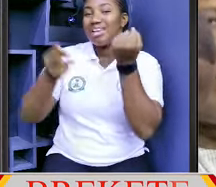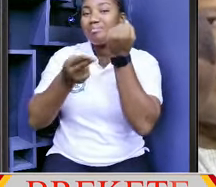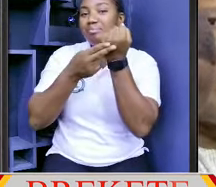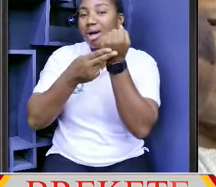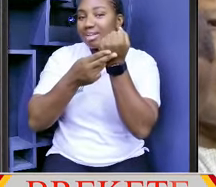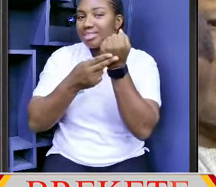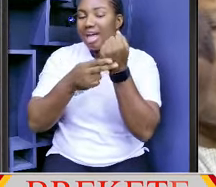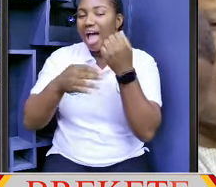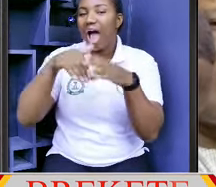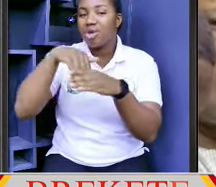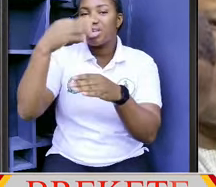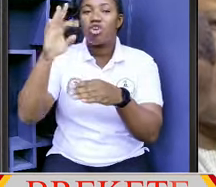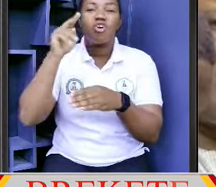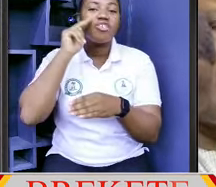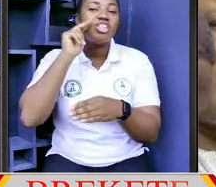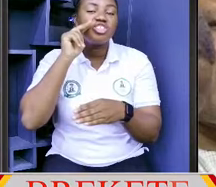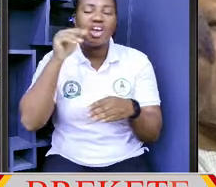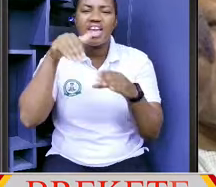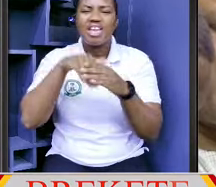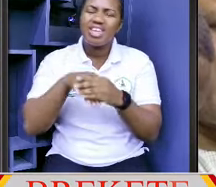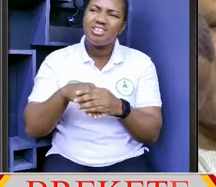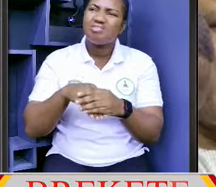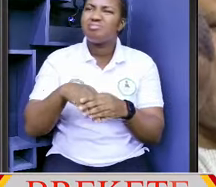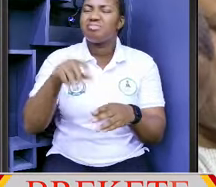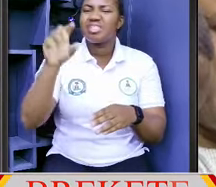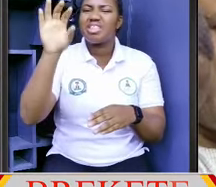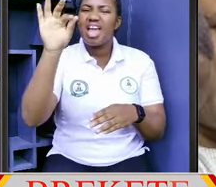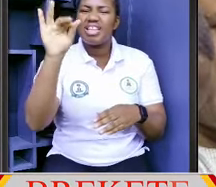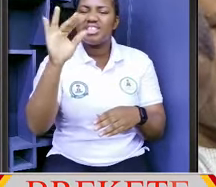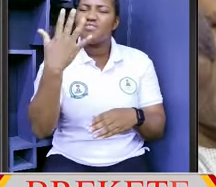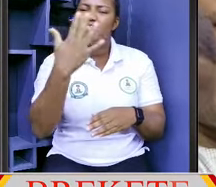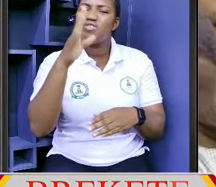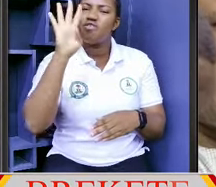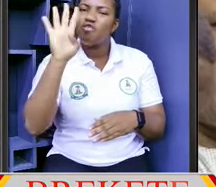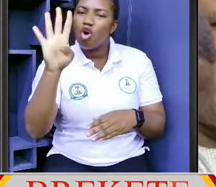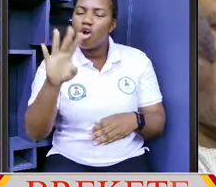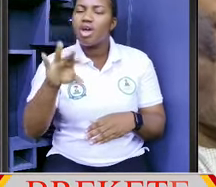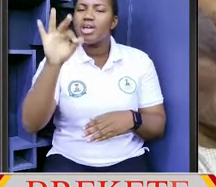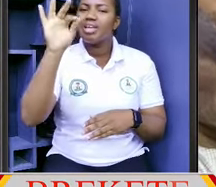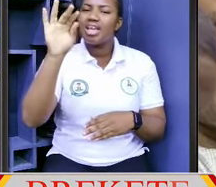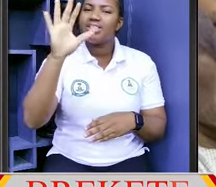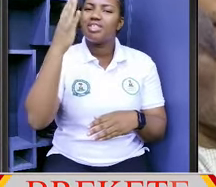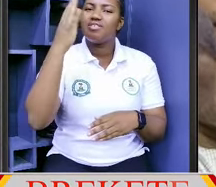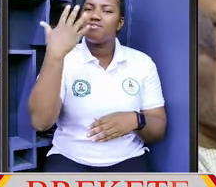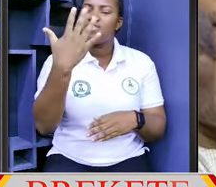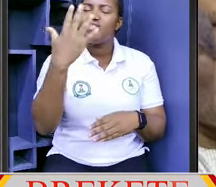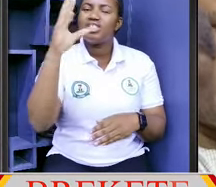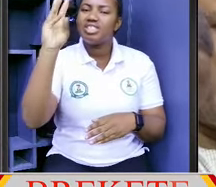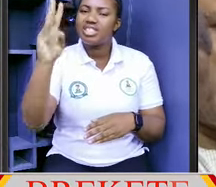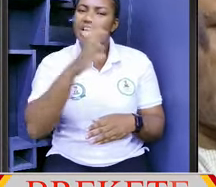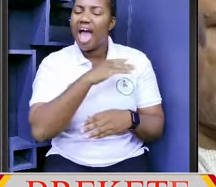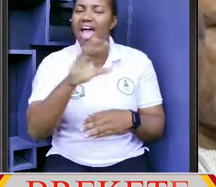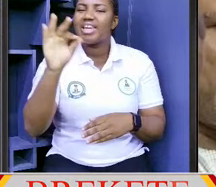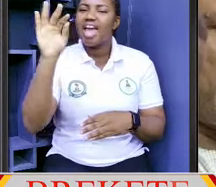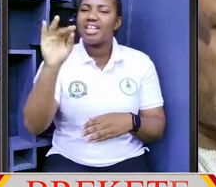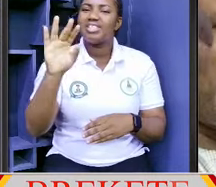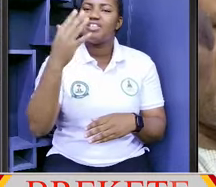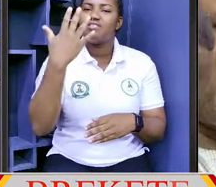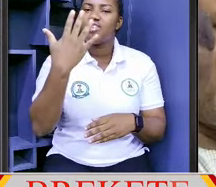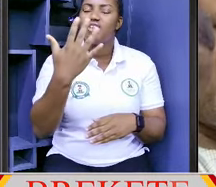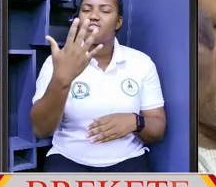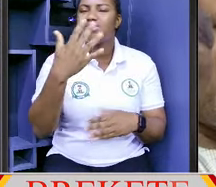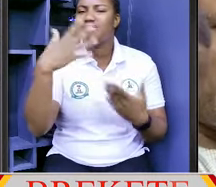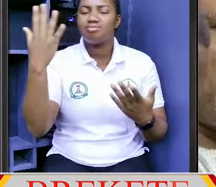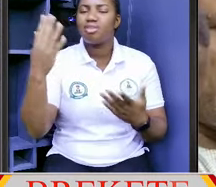1954, 1956, 1958, and 1964, they are the people that started this